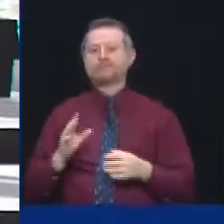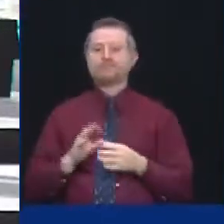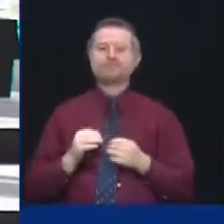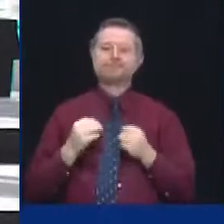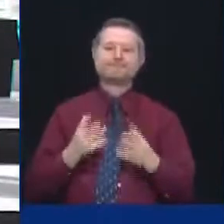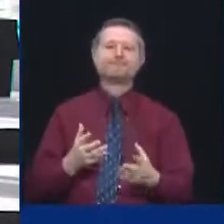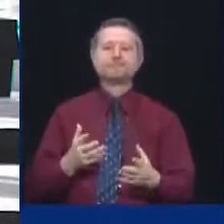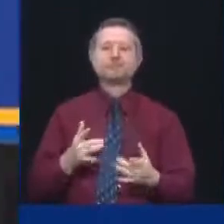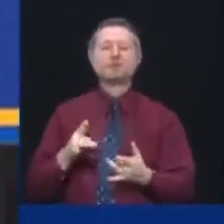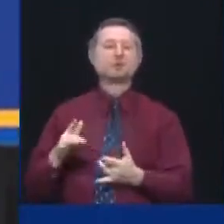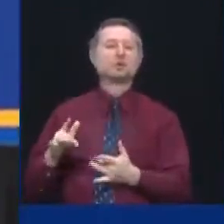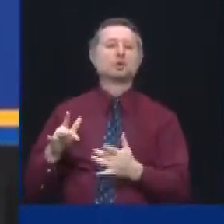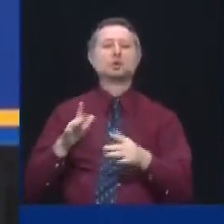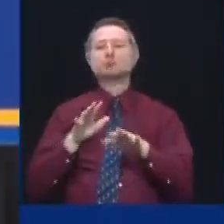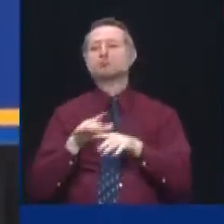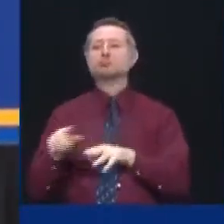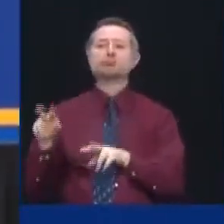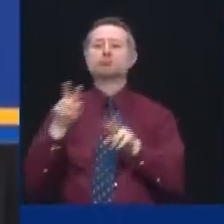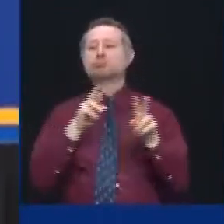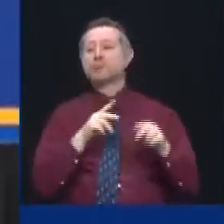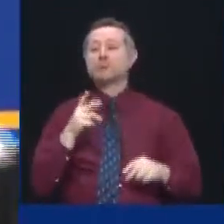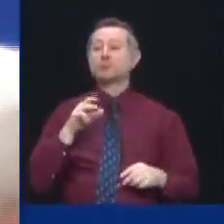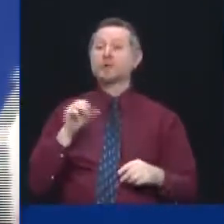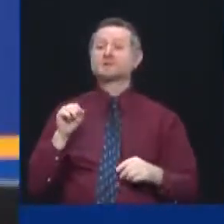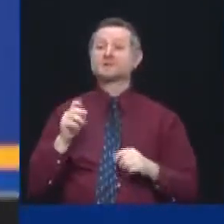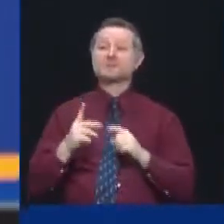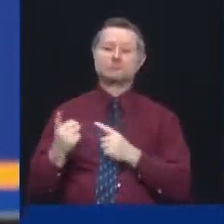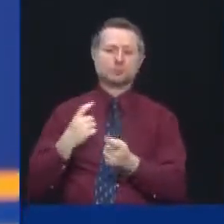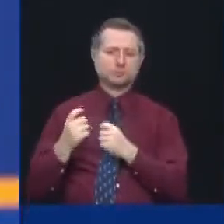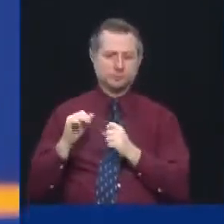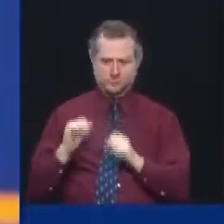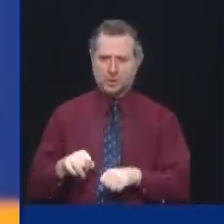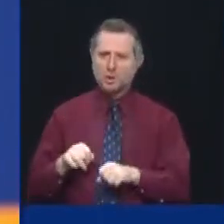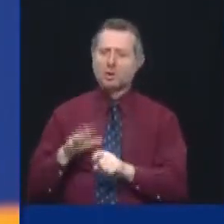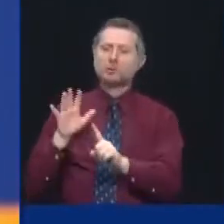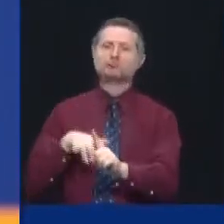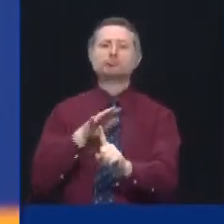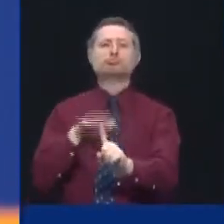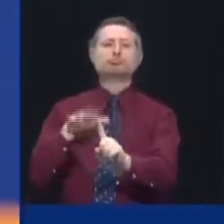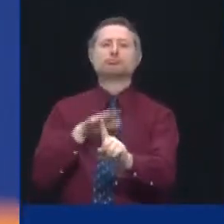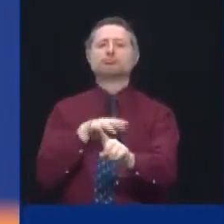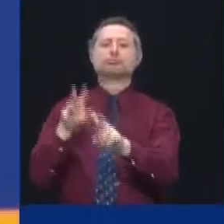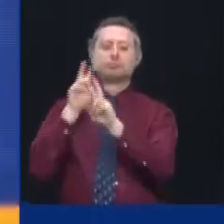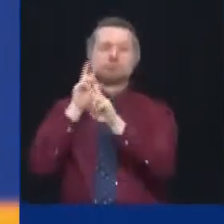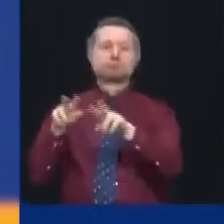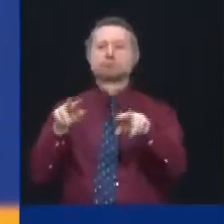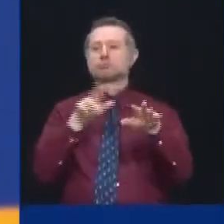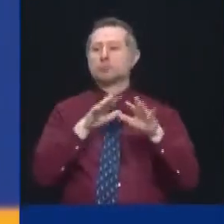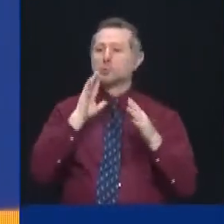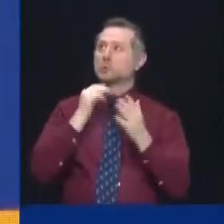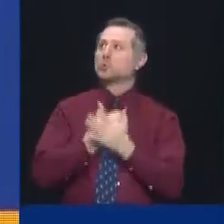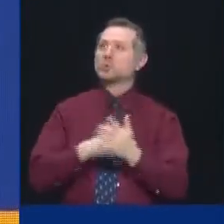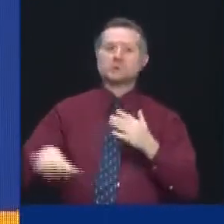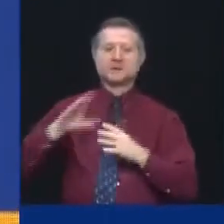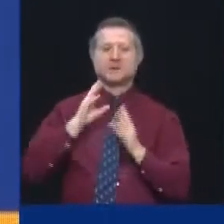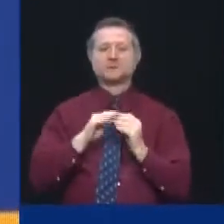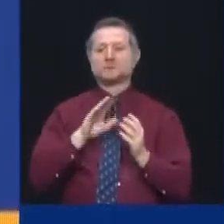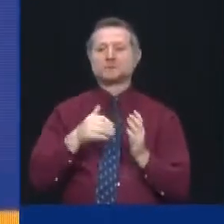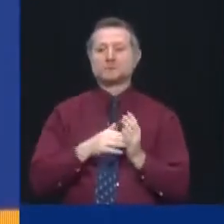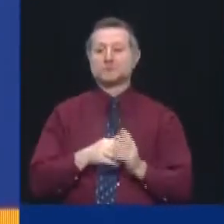across the state, we are turning the corner and reconnecting with the water and just turning the